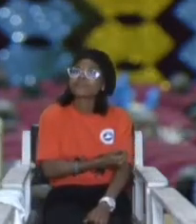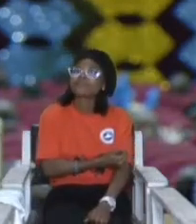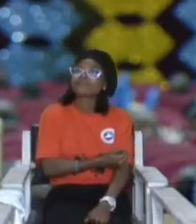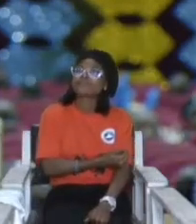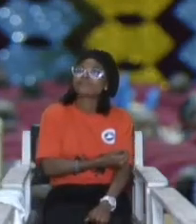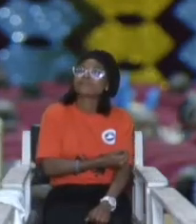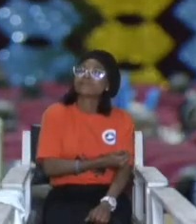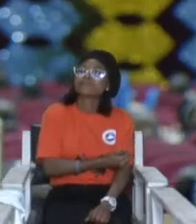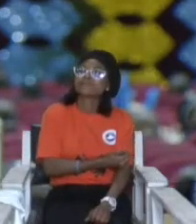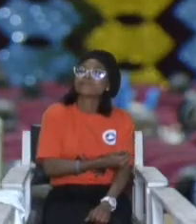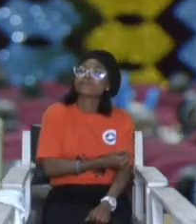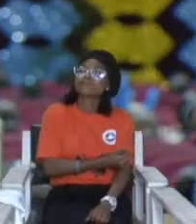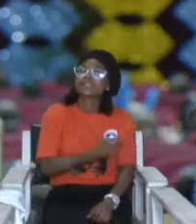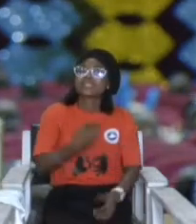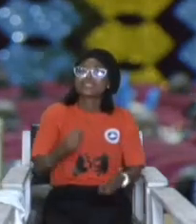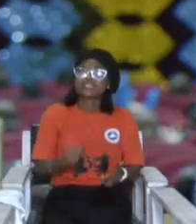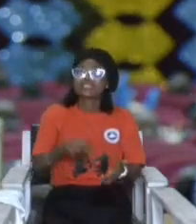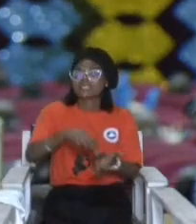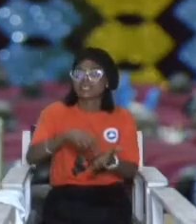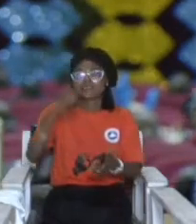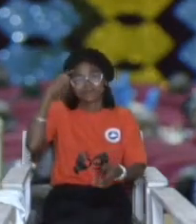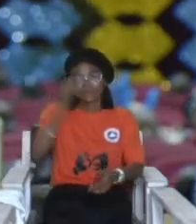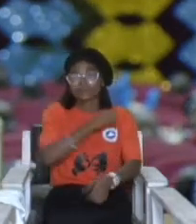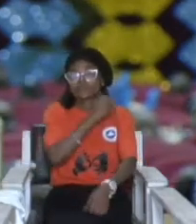The rod typifies his authority.